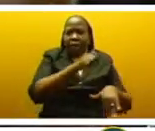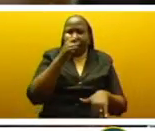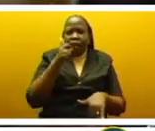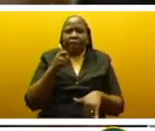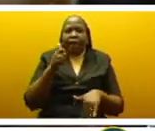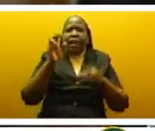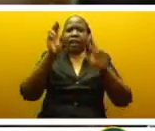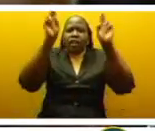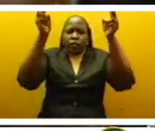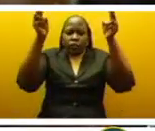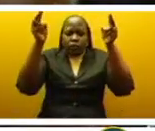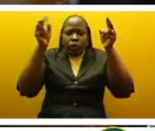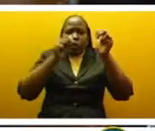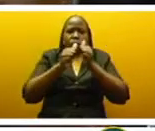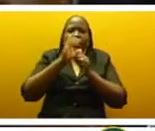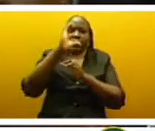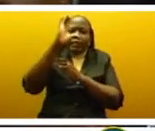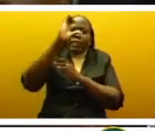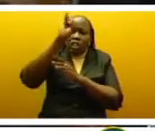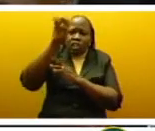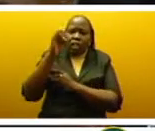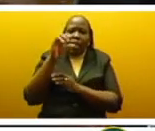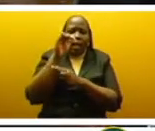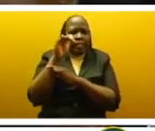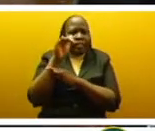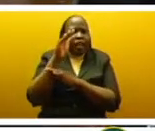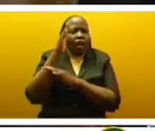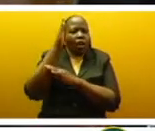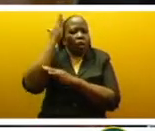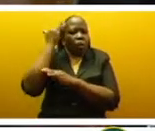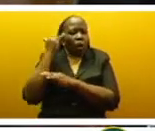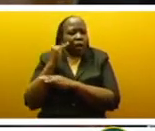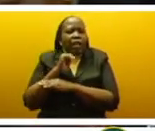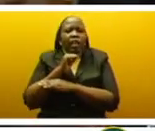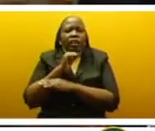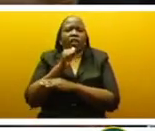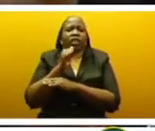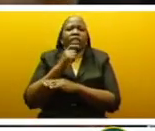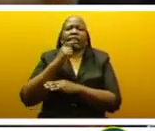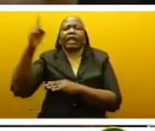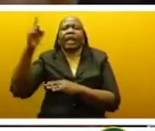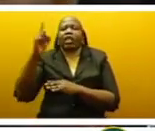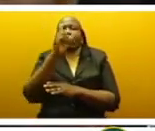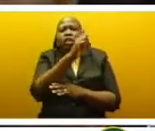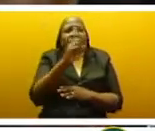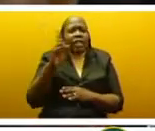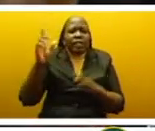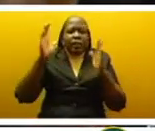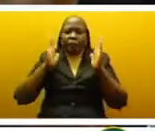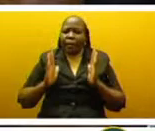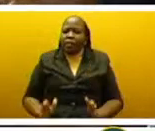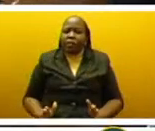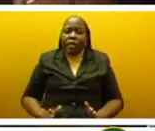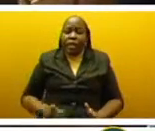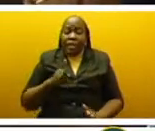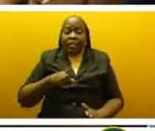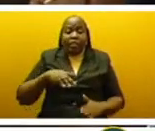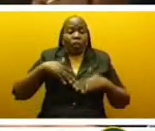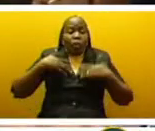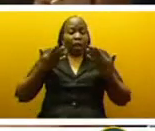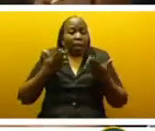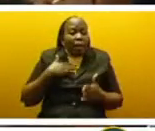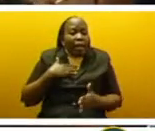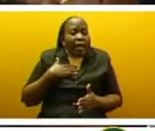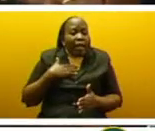yesterday, why was it not declared to everybody? And that's where my client, that there were all